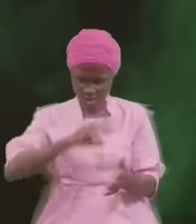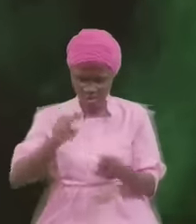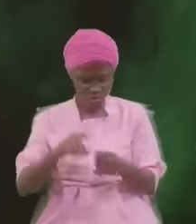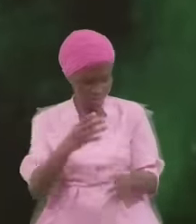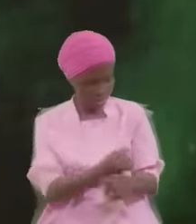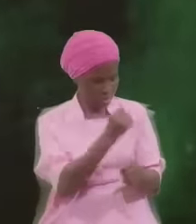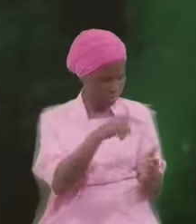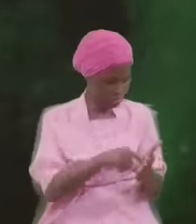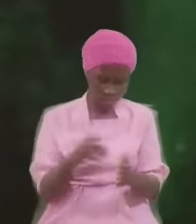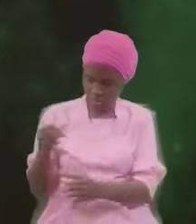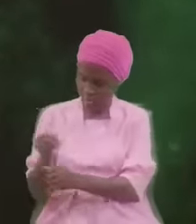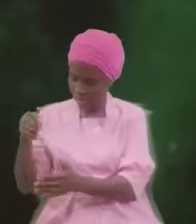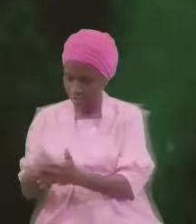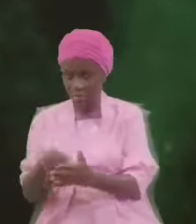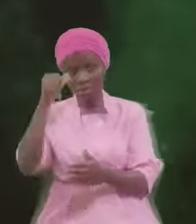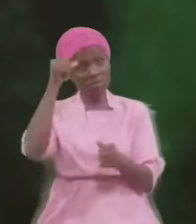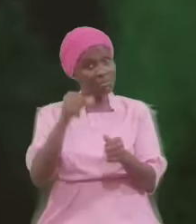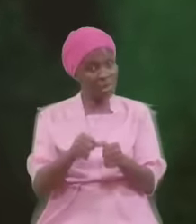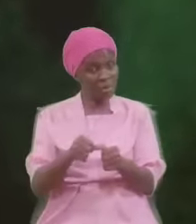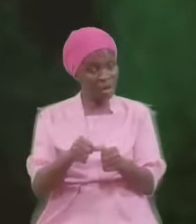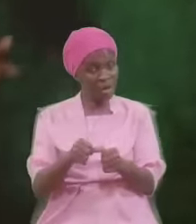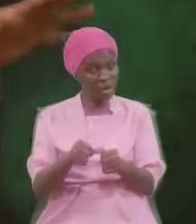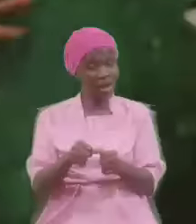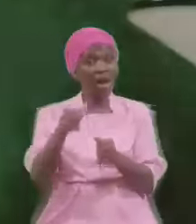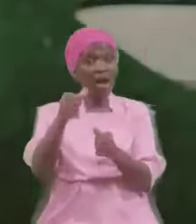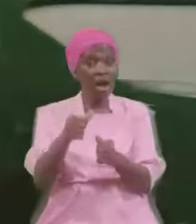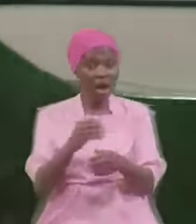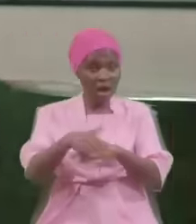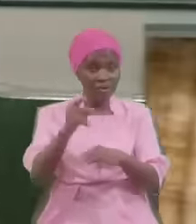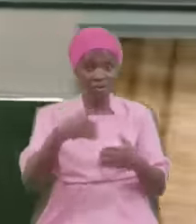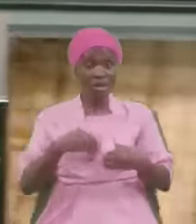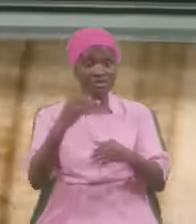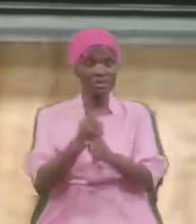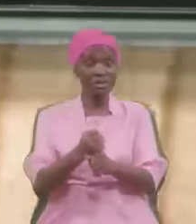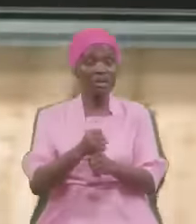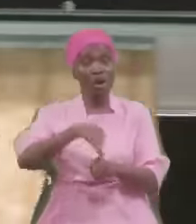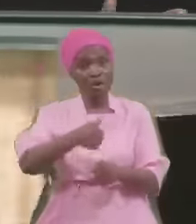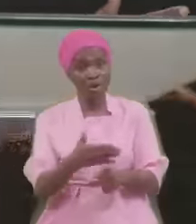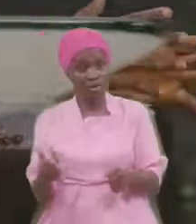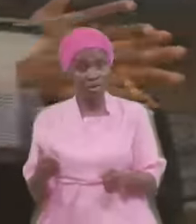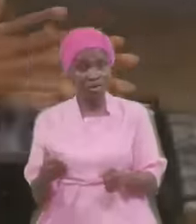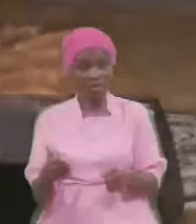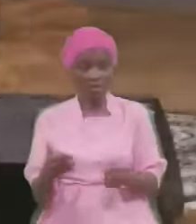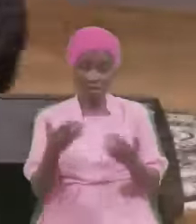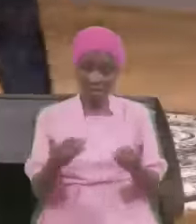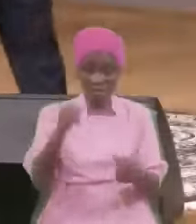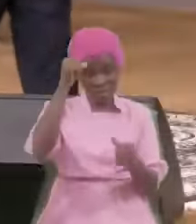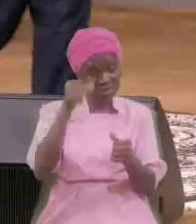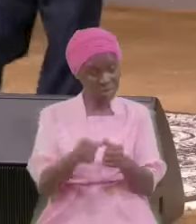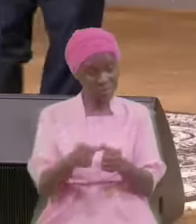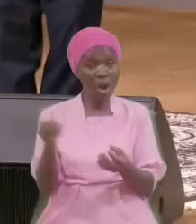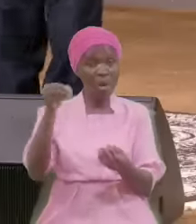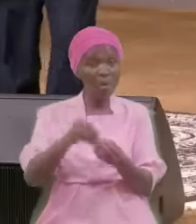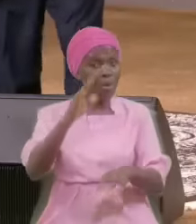other thing, above all. Every time you're traveling, you know the way the road